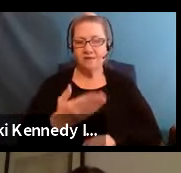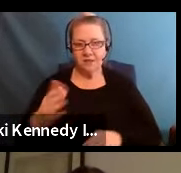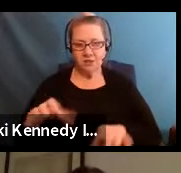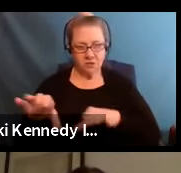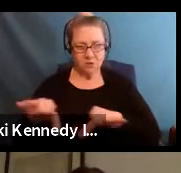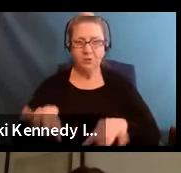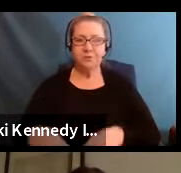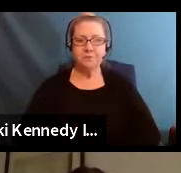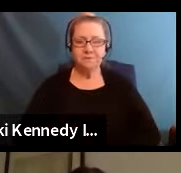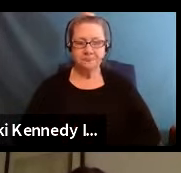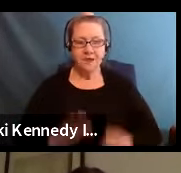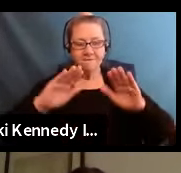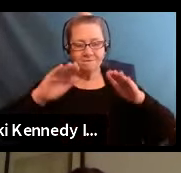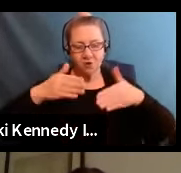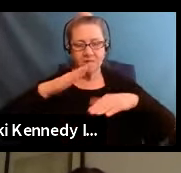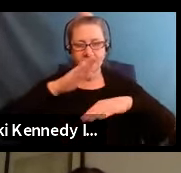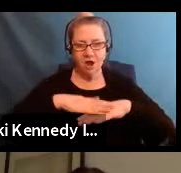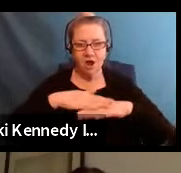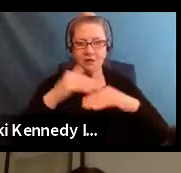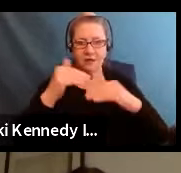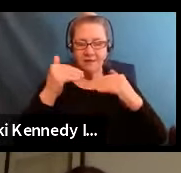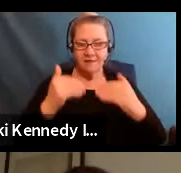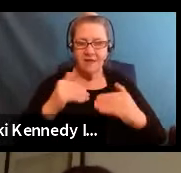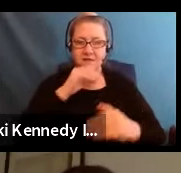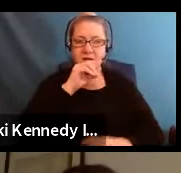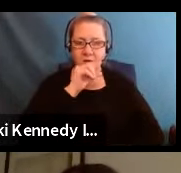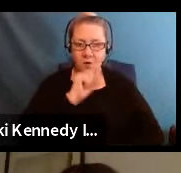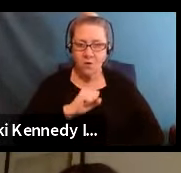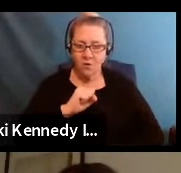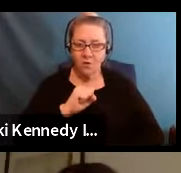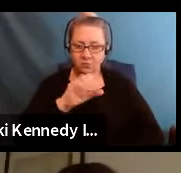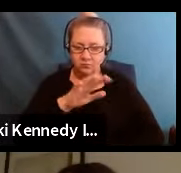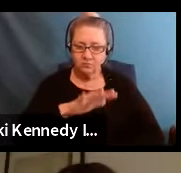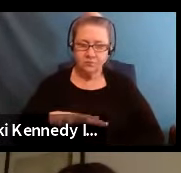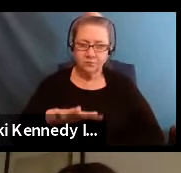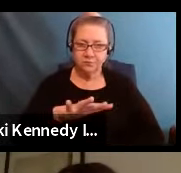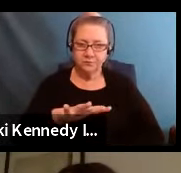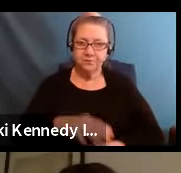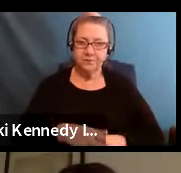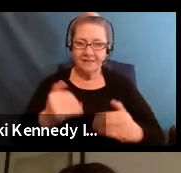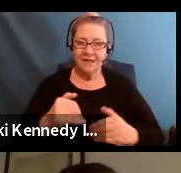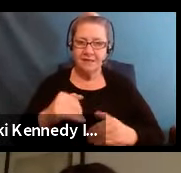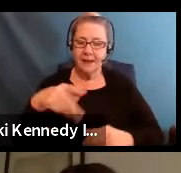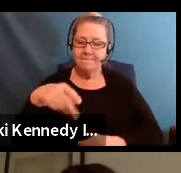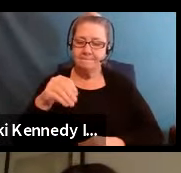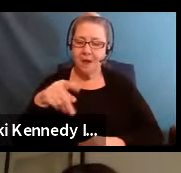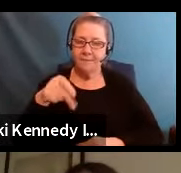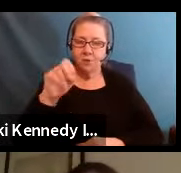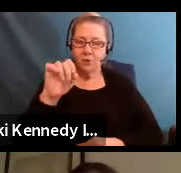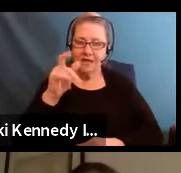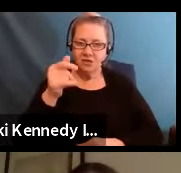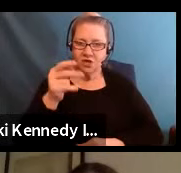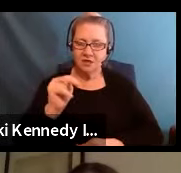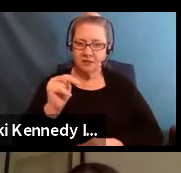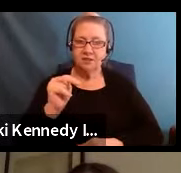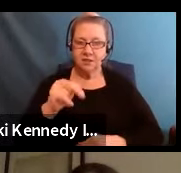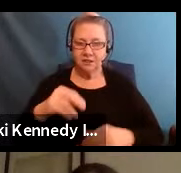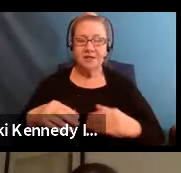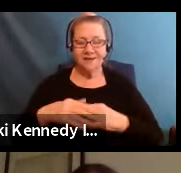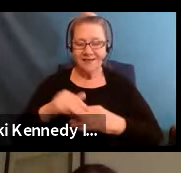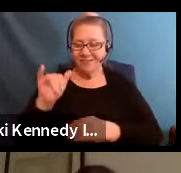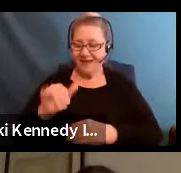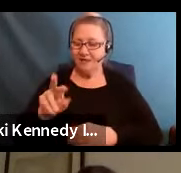know, focusing on this population, I think someone else said it meets the risk. You know, it meets the risk where it